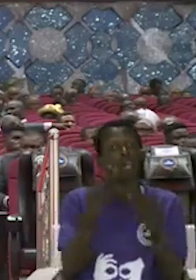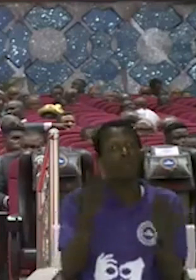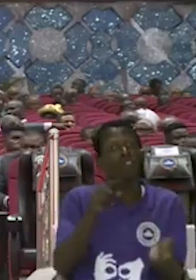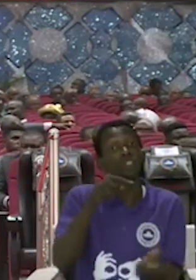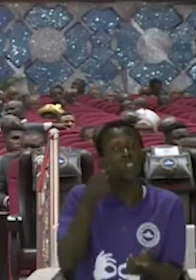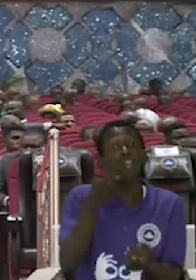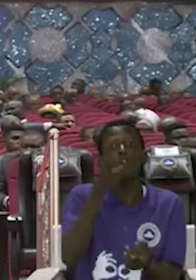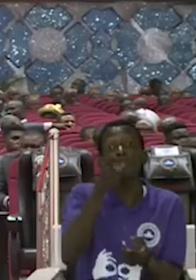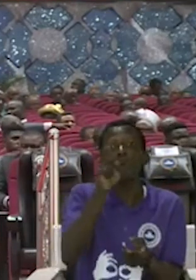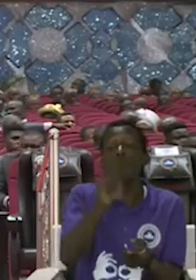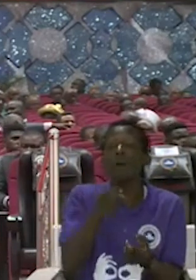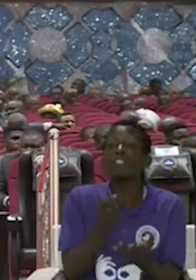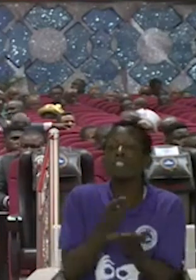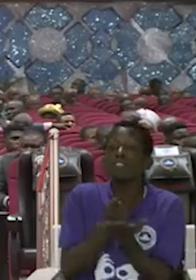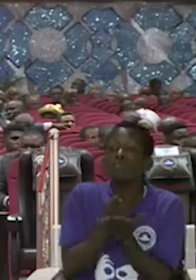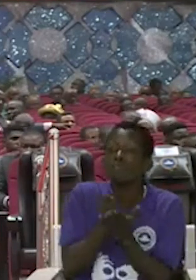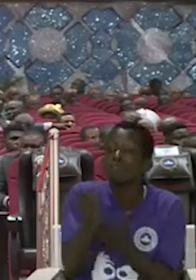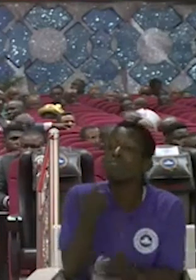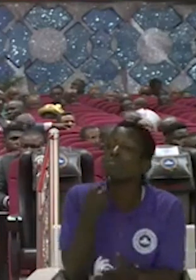in love.